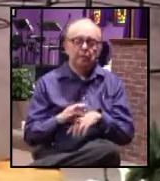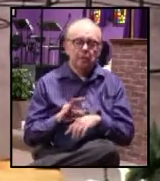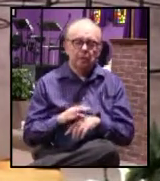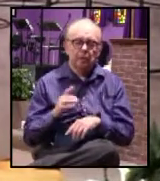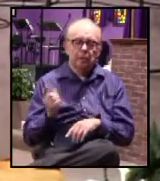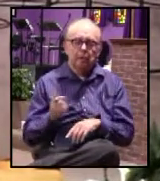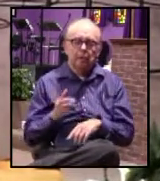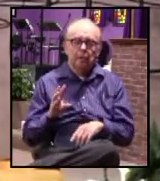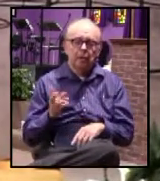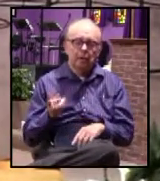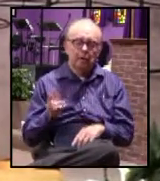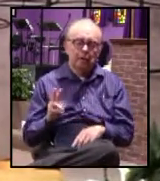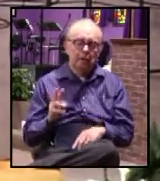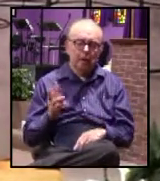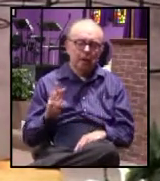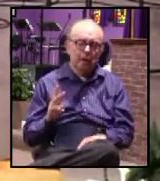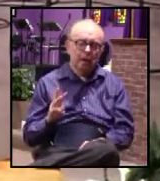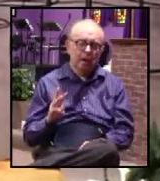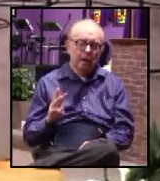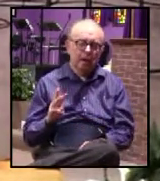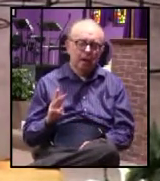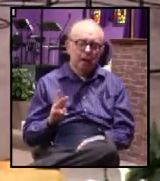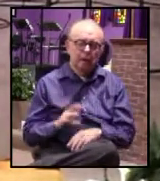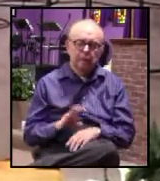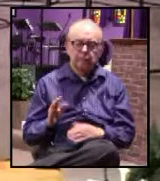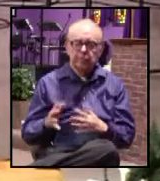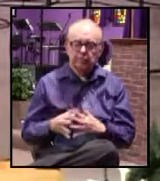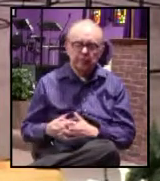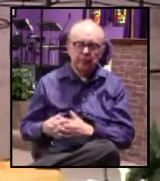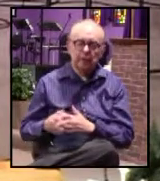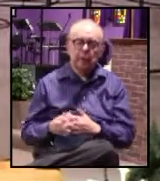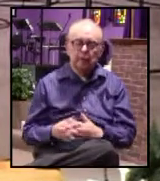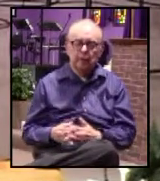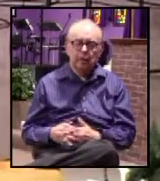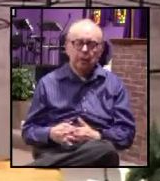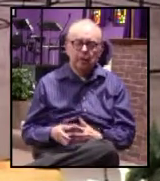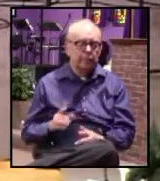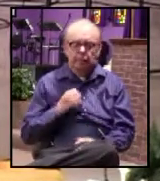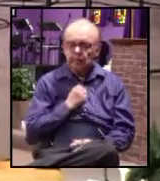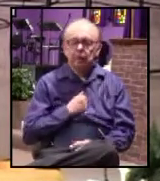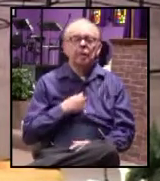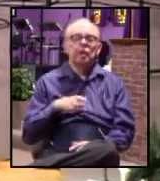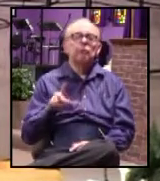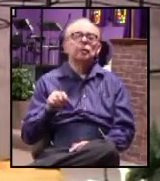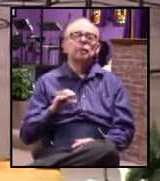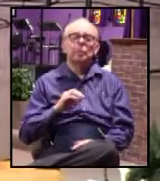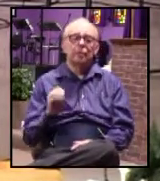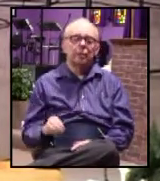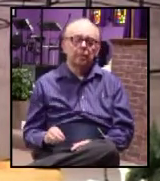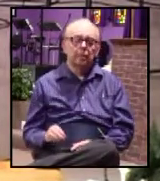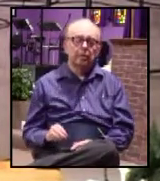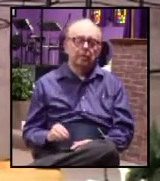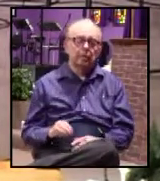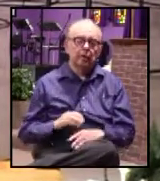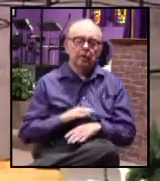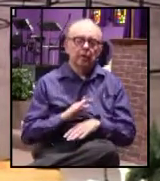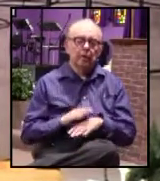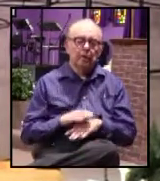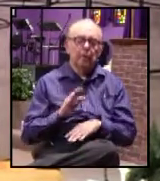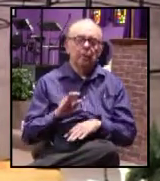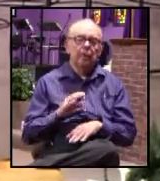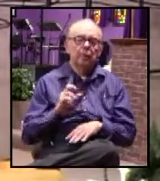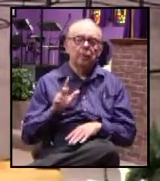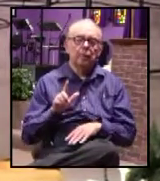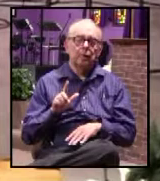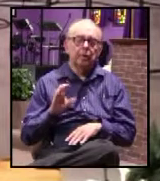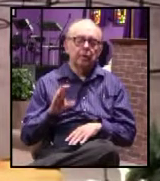Only 16% of the churches in America, 20%, I'm sorry, is over 100 and